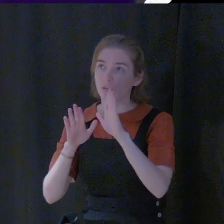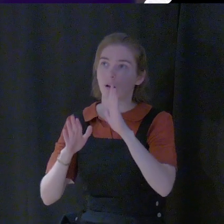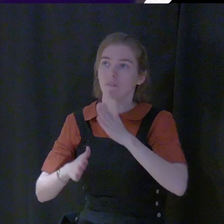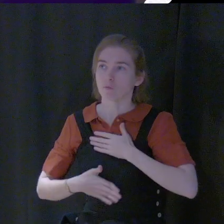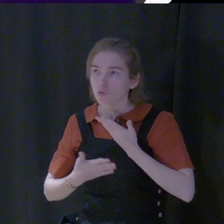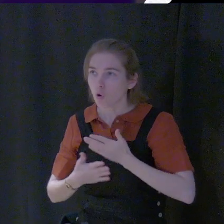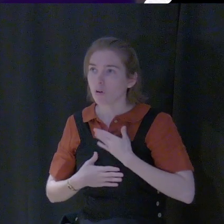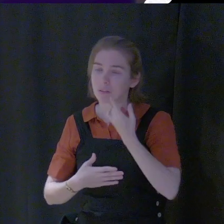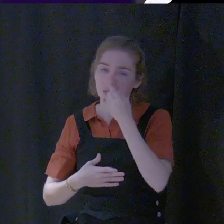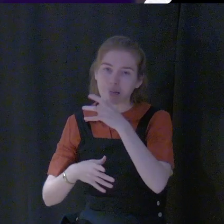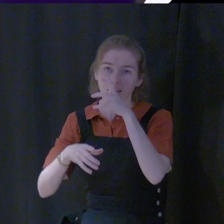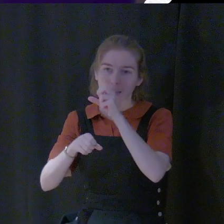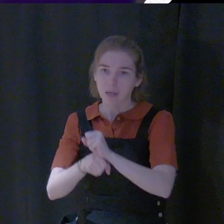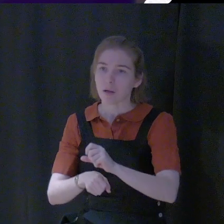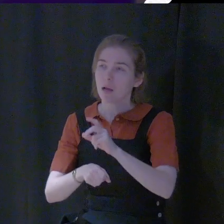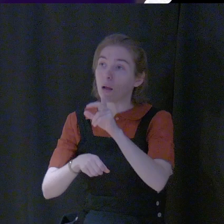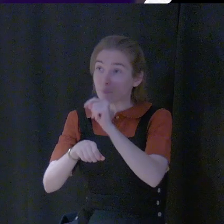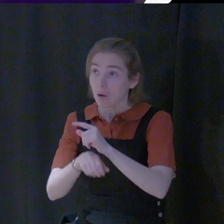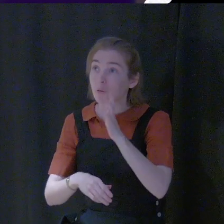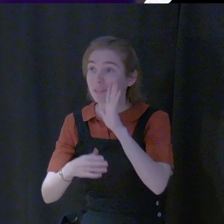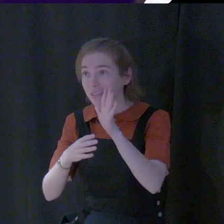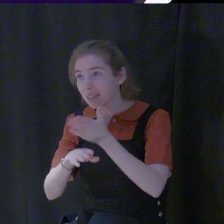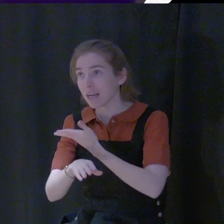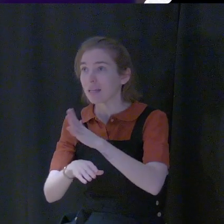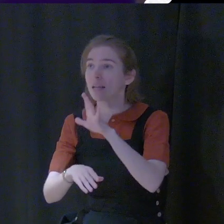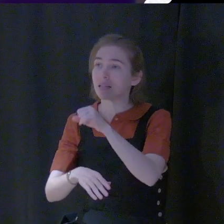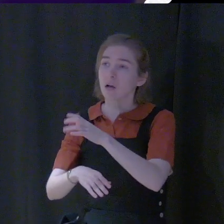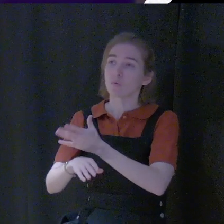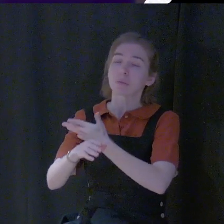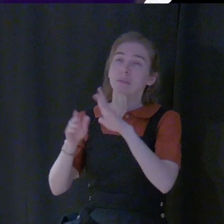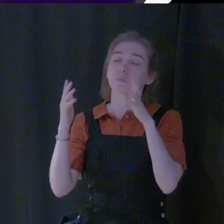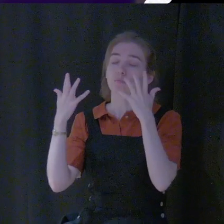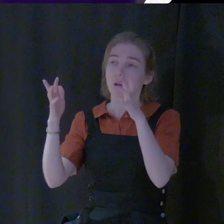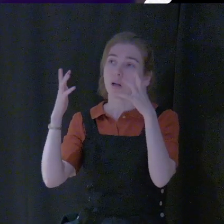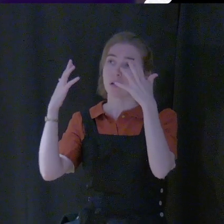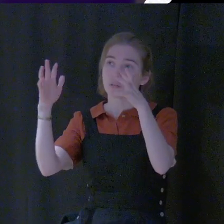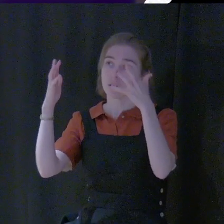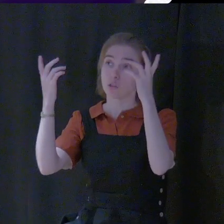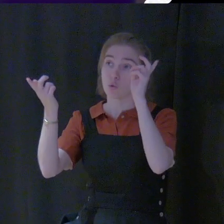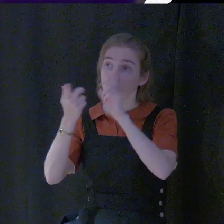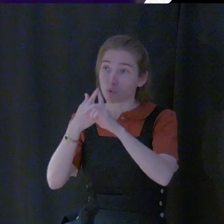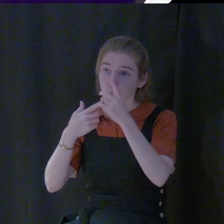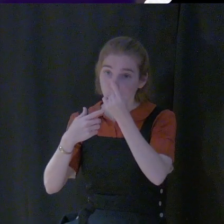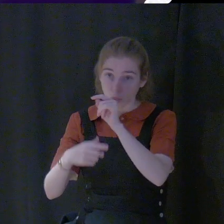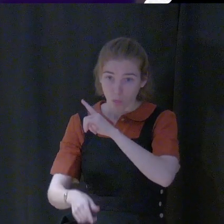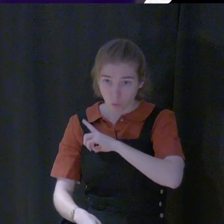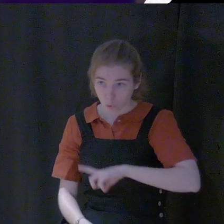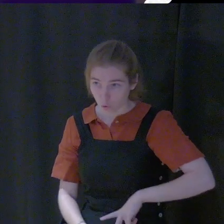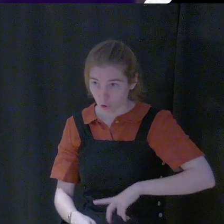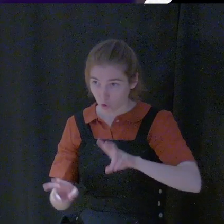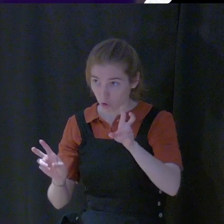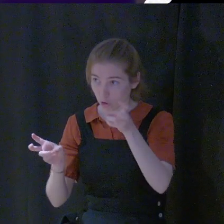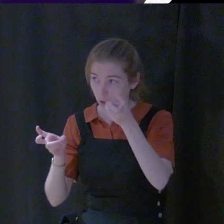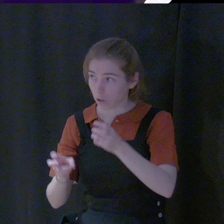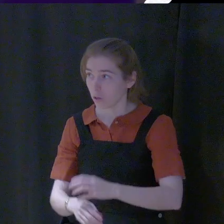in this tabernacle. I will sing, yes, I will sing praises to the Lord.